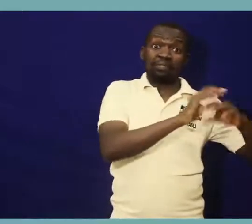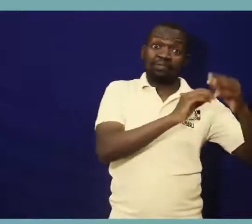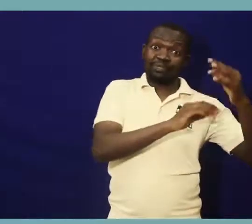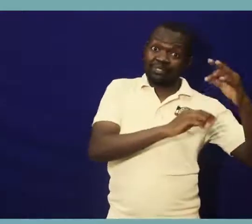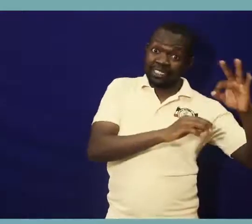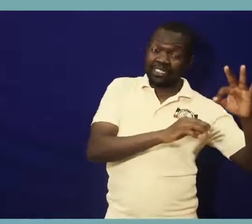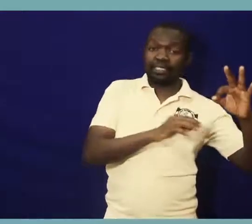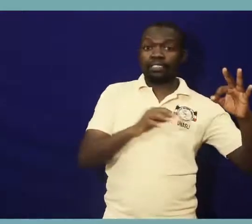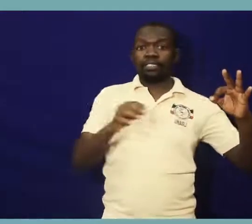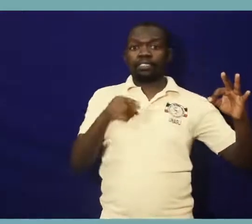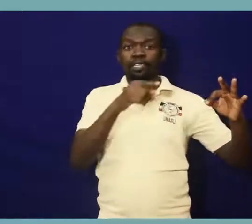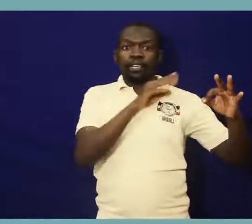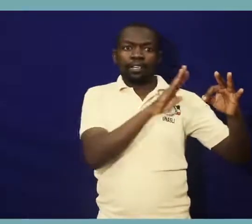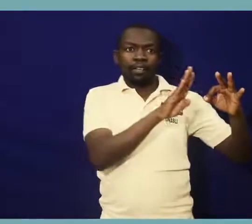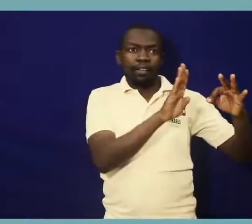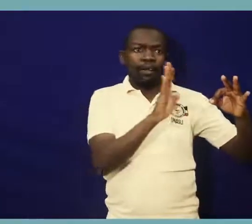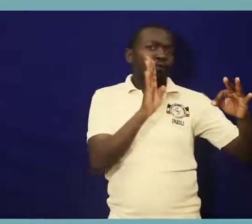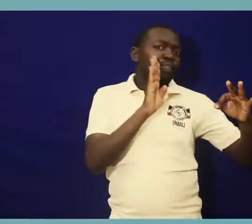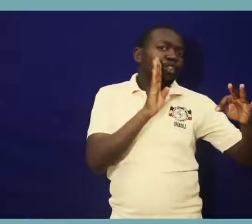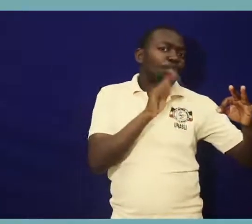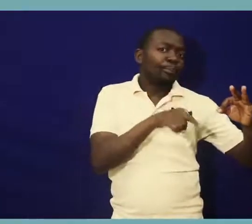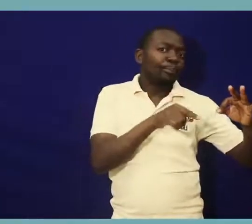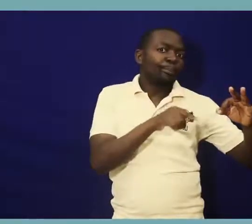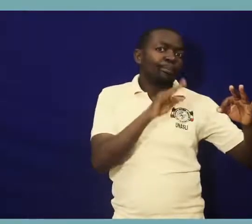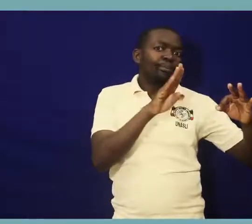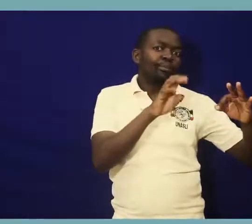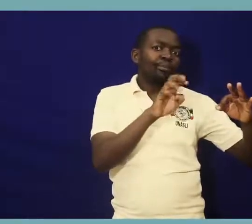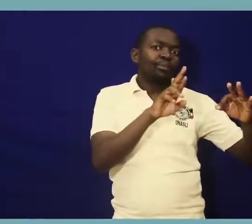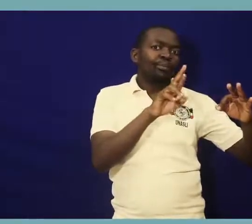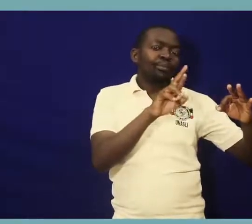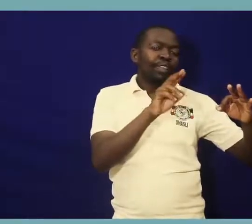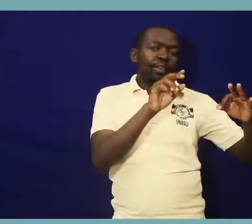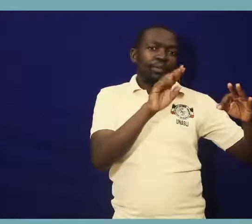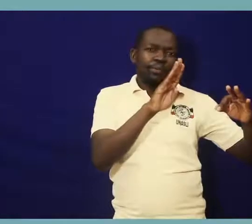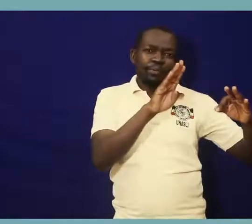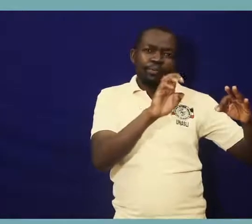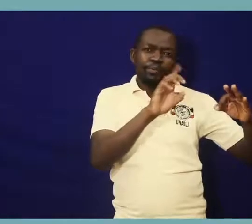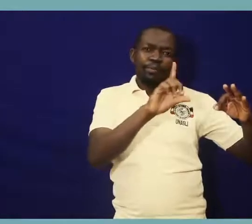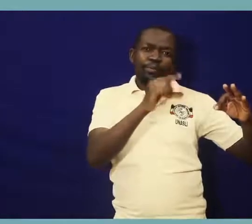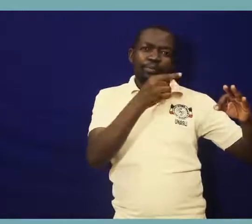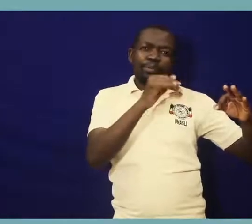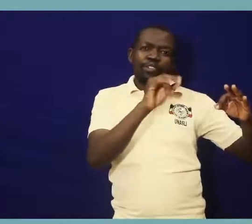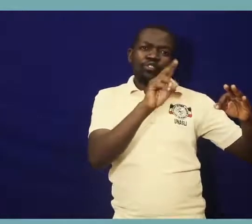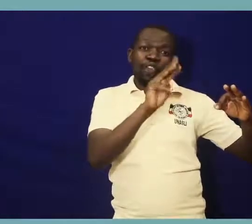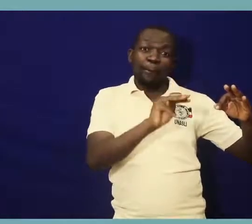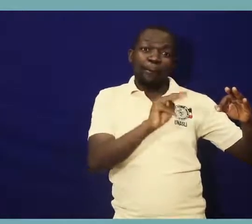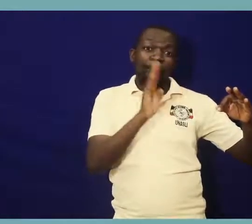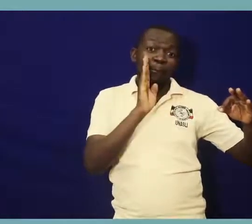France, Belgium. These were already in alliance.